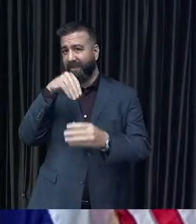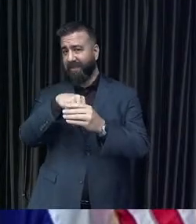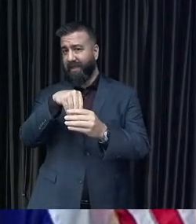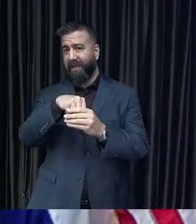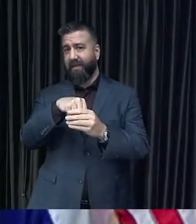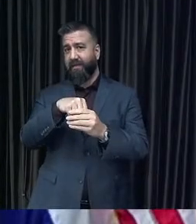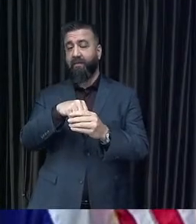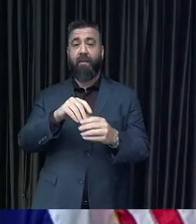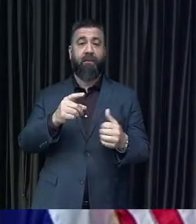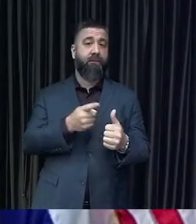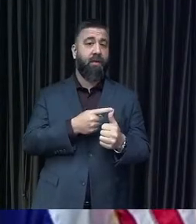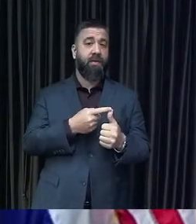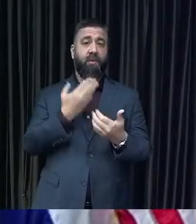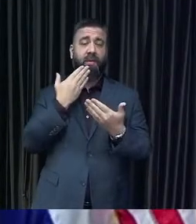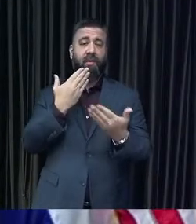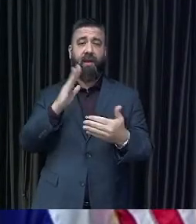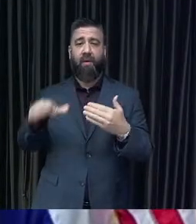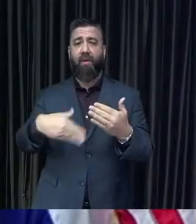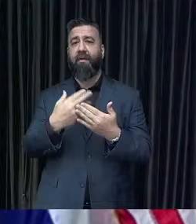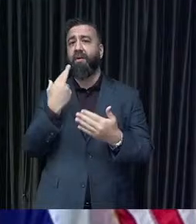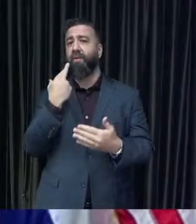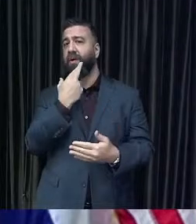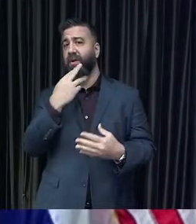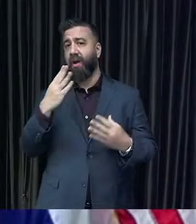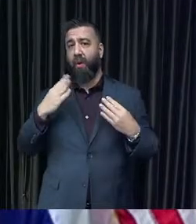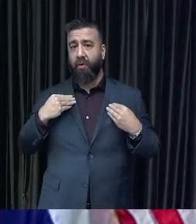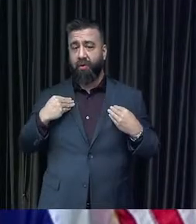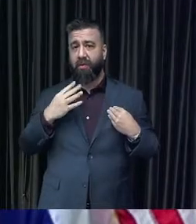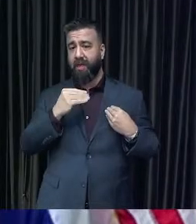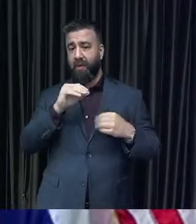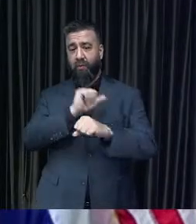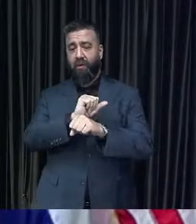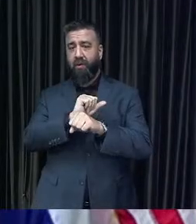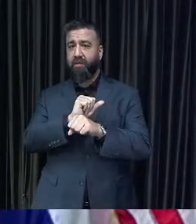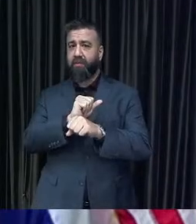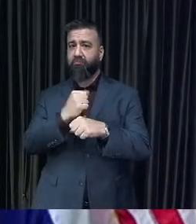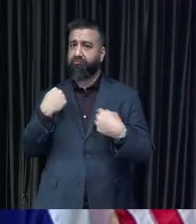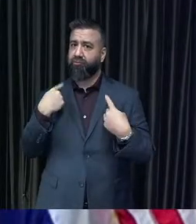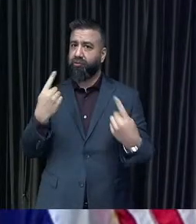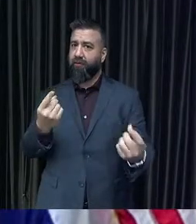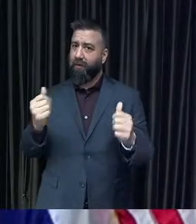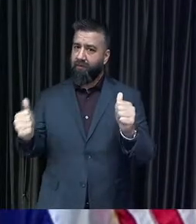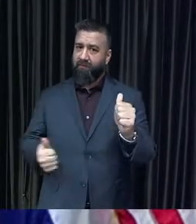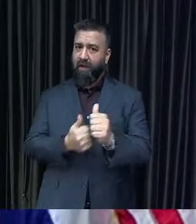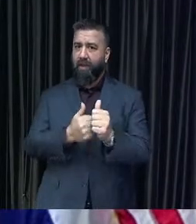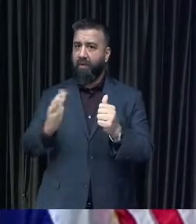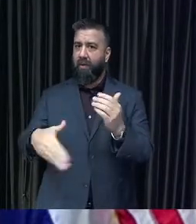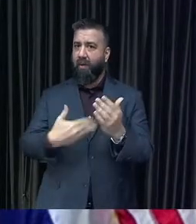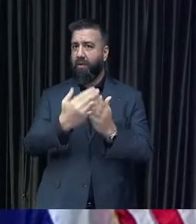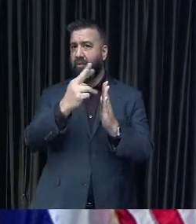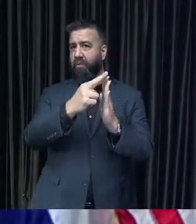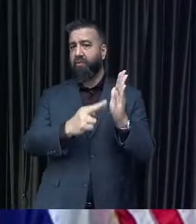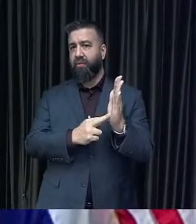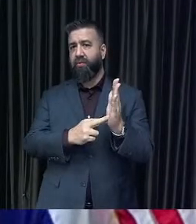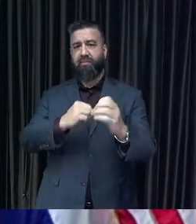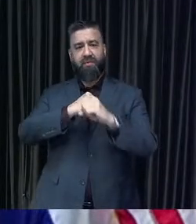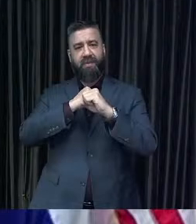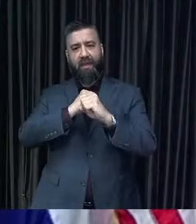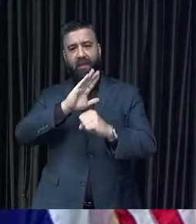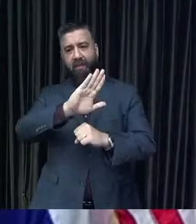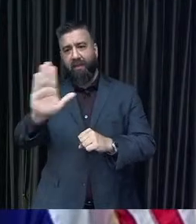by thanking all of the restaurant owners and workers who have followed the existing protocols to keep their customers and their employees